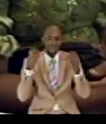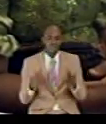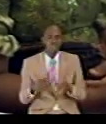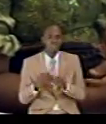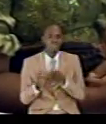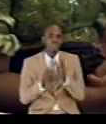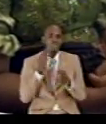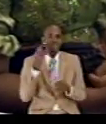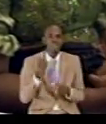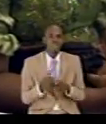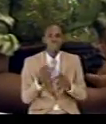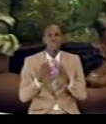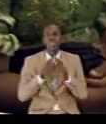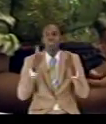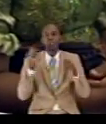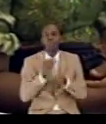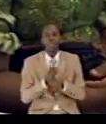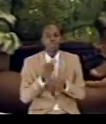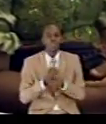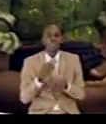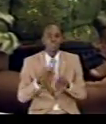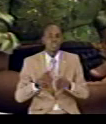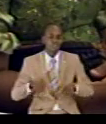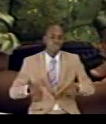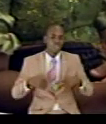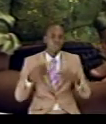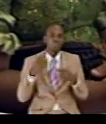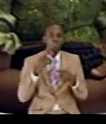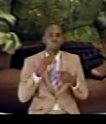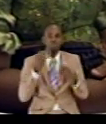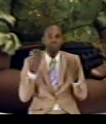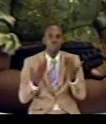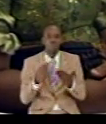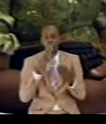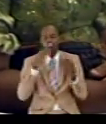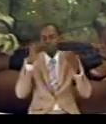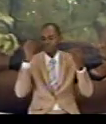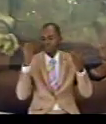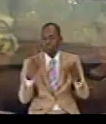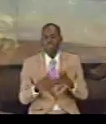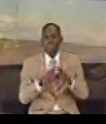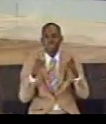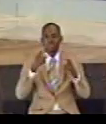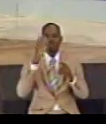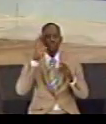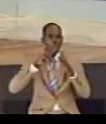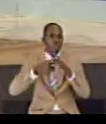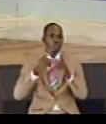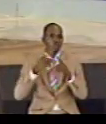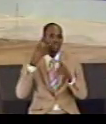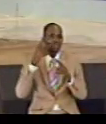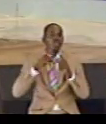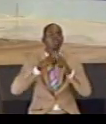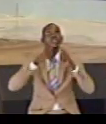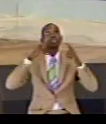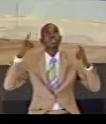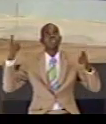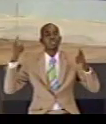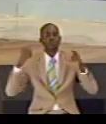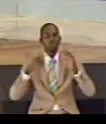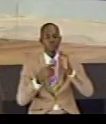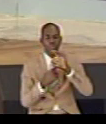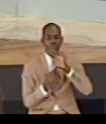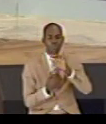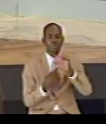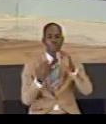Exploits in your life, innumerable. You begin to see great manifestation of power from today